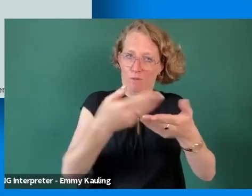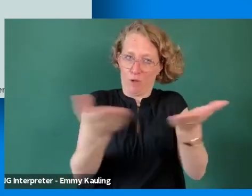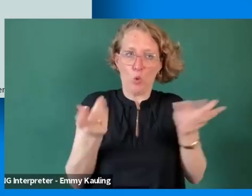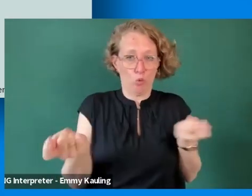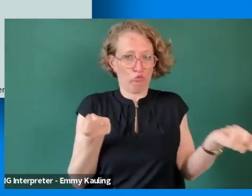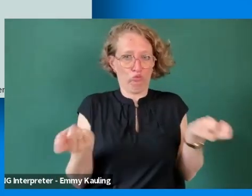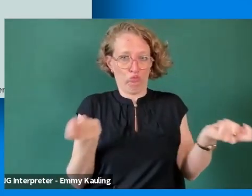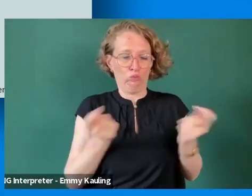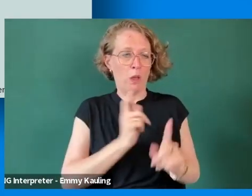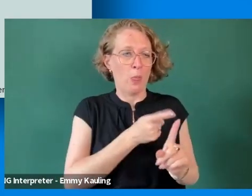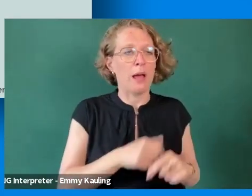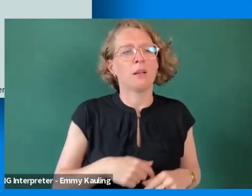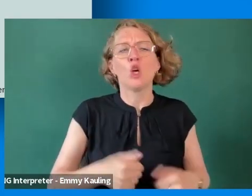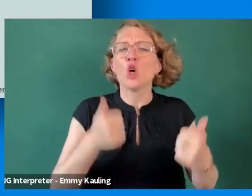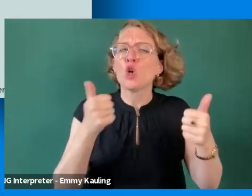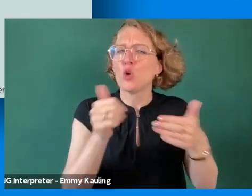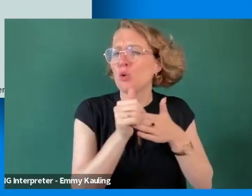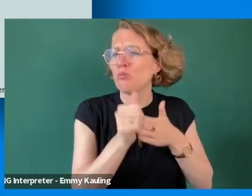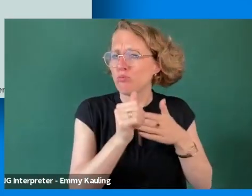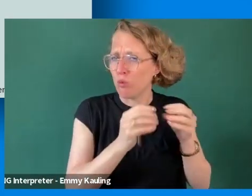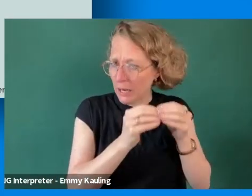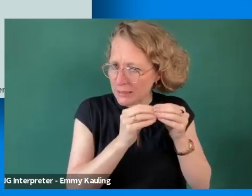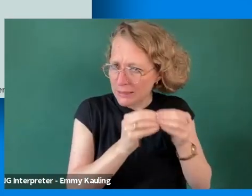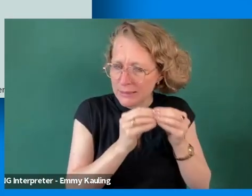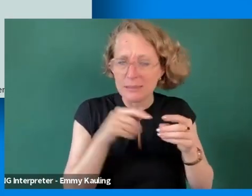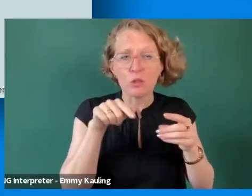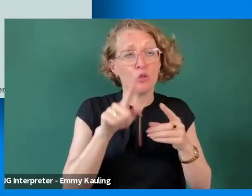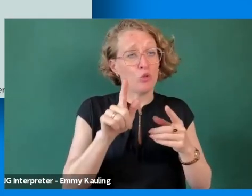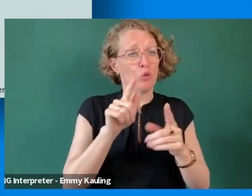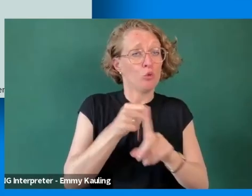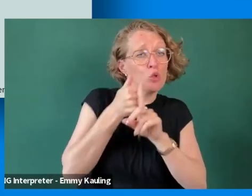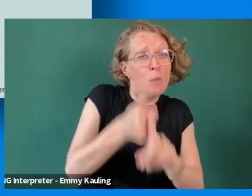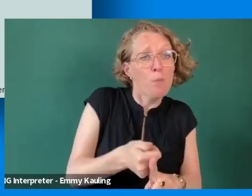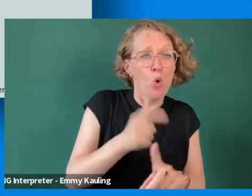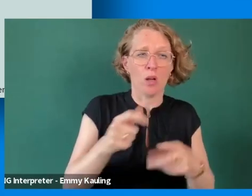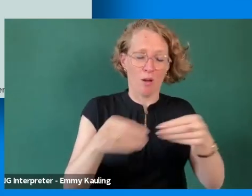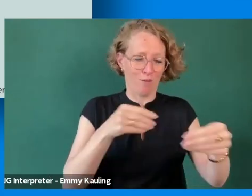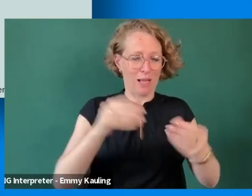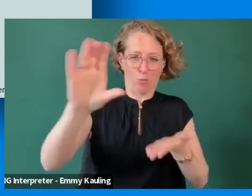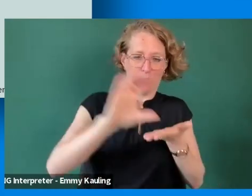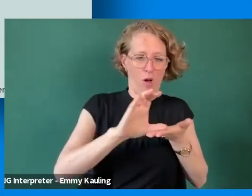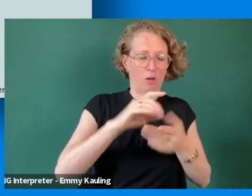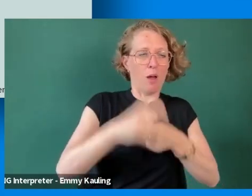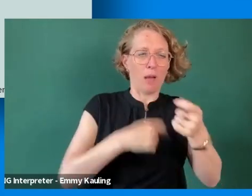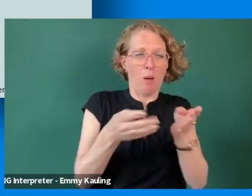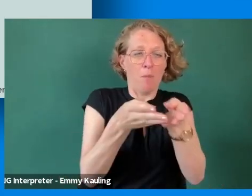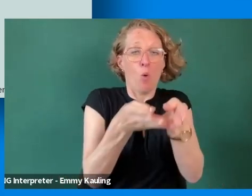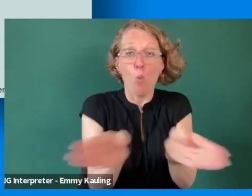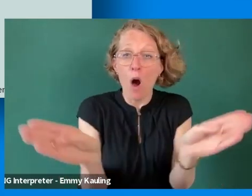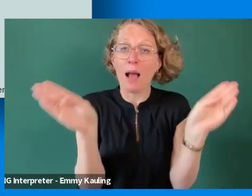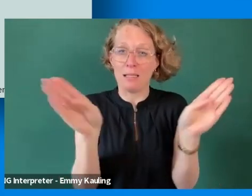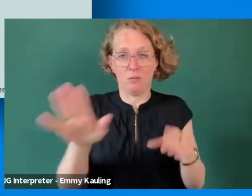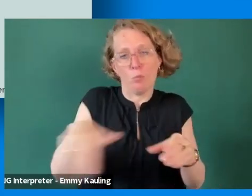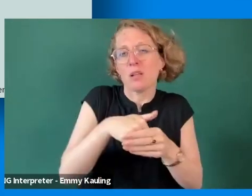list good practice that helps in turning a flexible fund into a tool that can widen participation